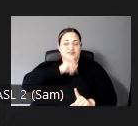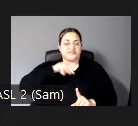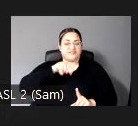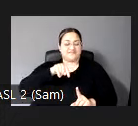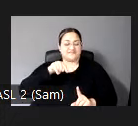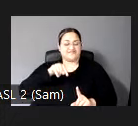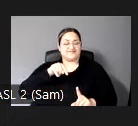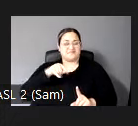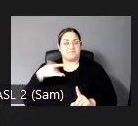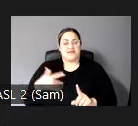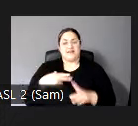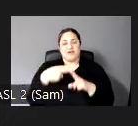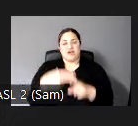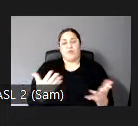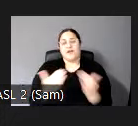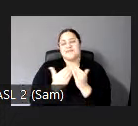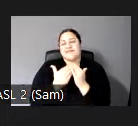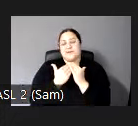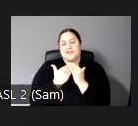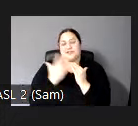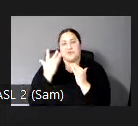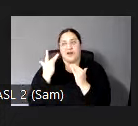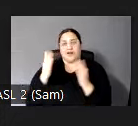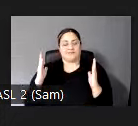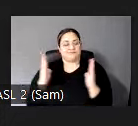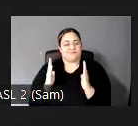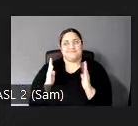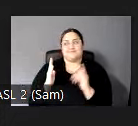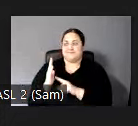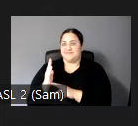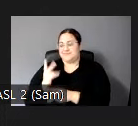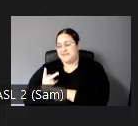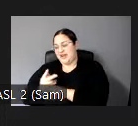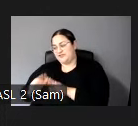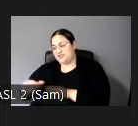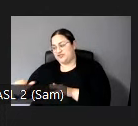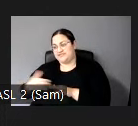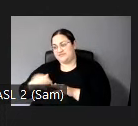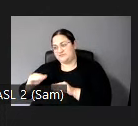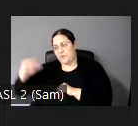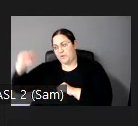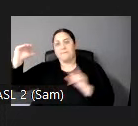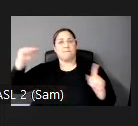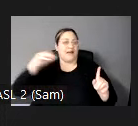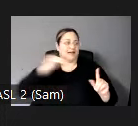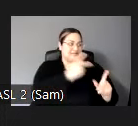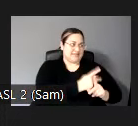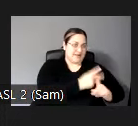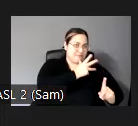as children as they're launching off into their teenage or, early 20